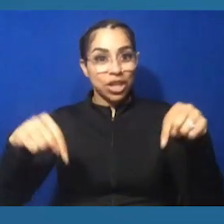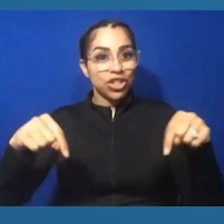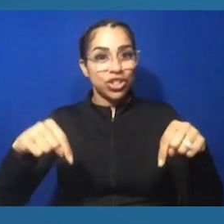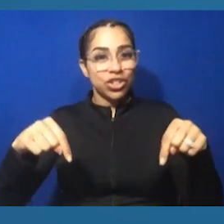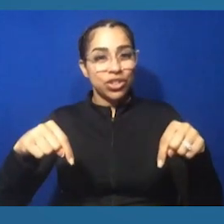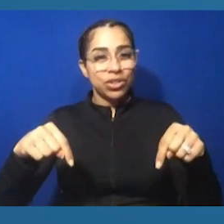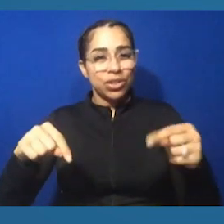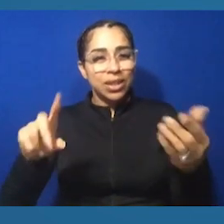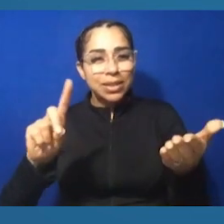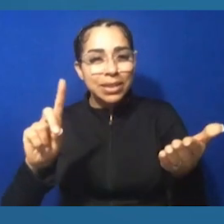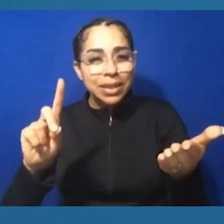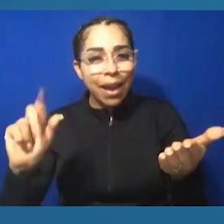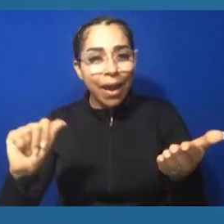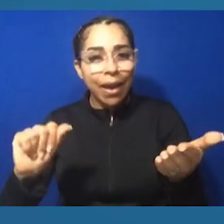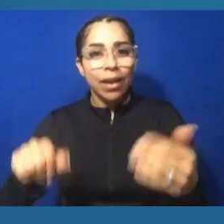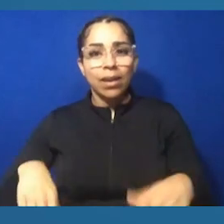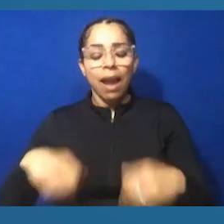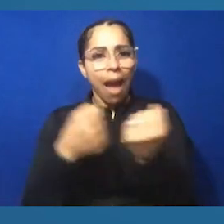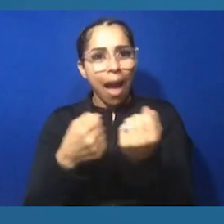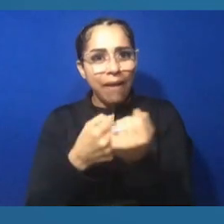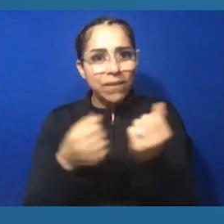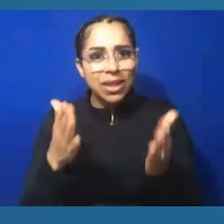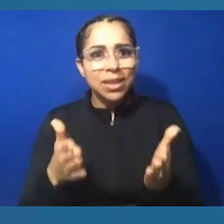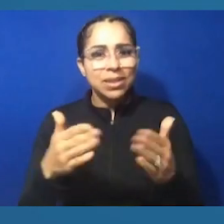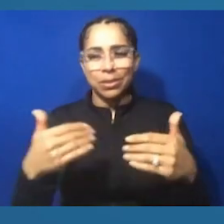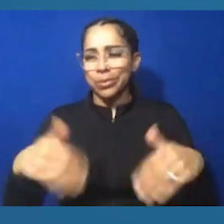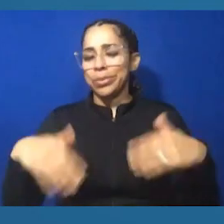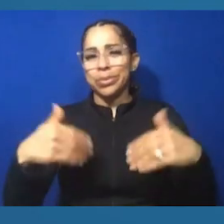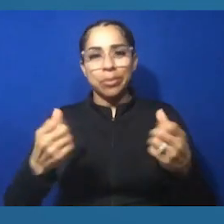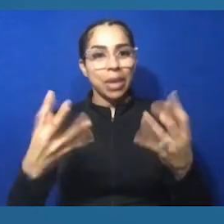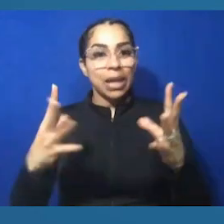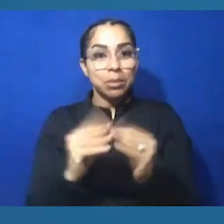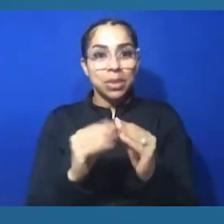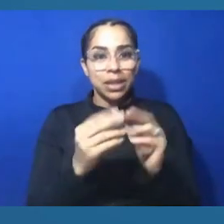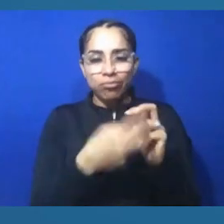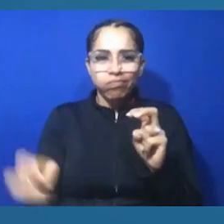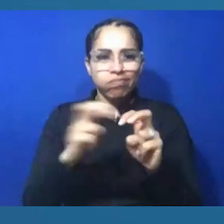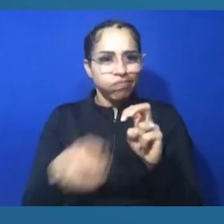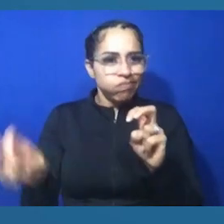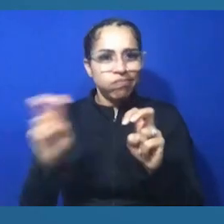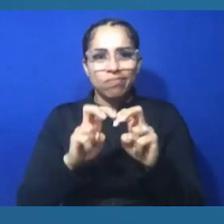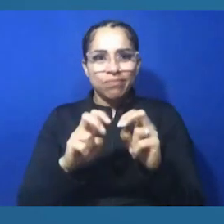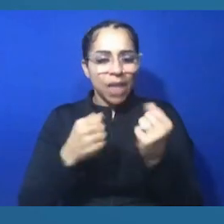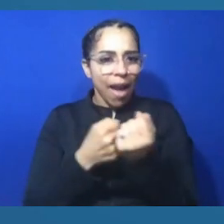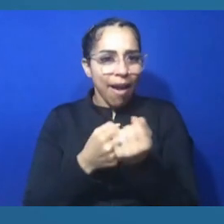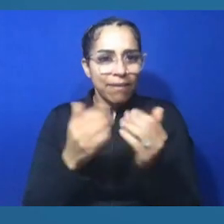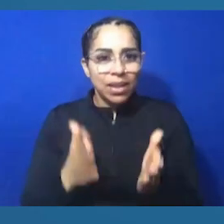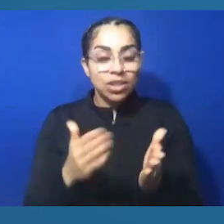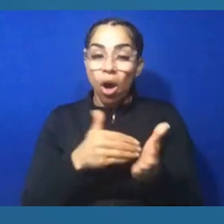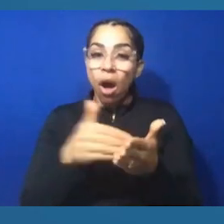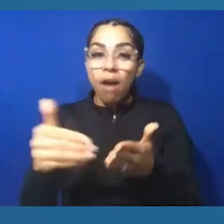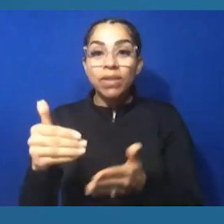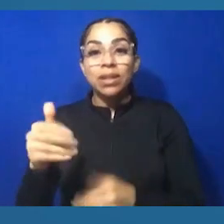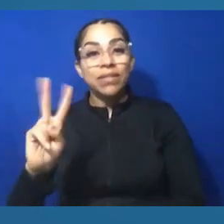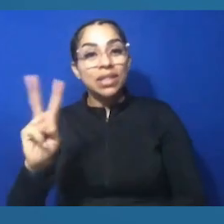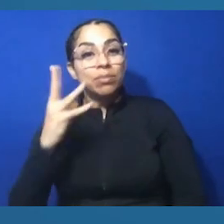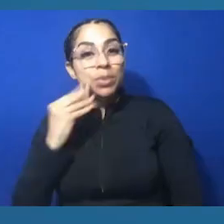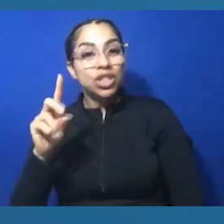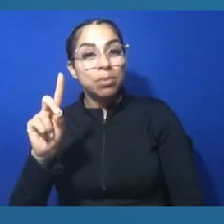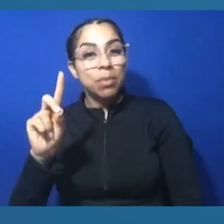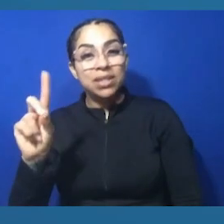and the advocates. I mean, I did so many roundtables with advocates, many times victims of domestic violence who felt like people